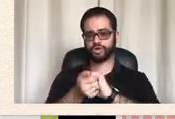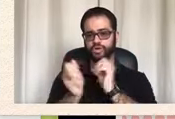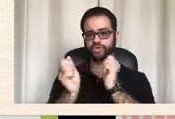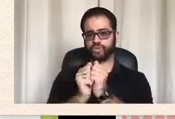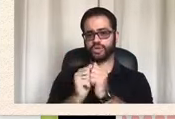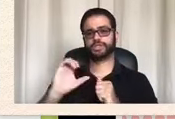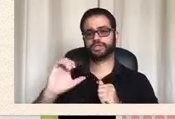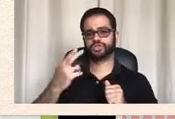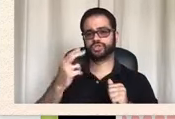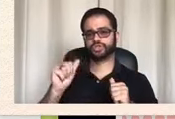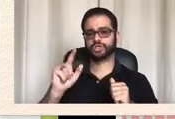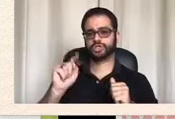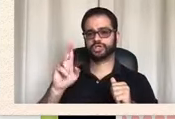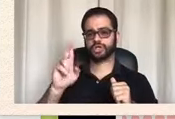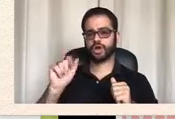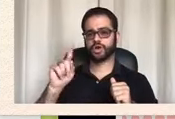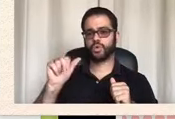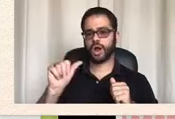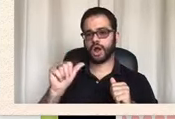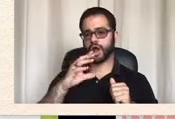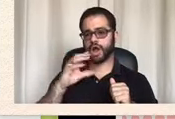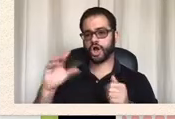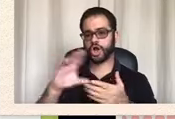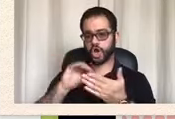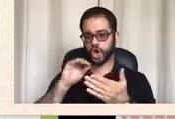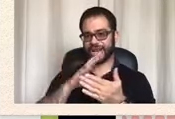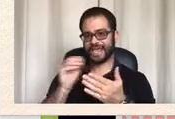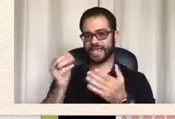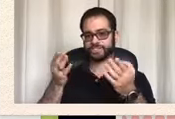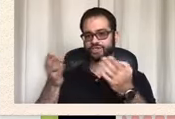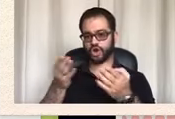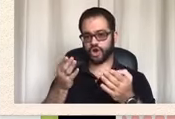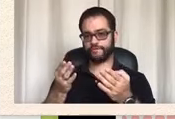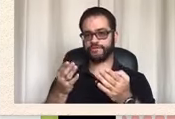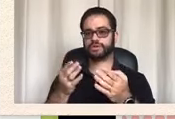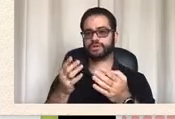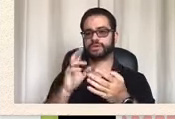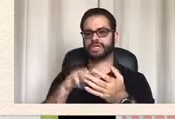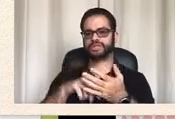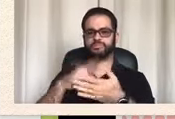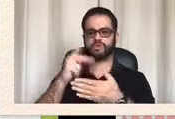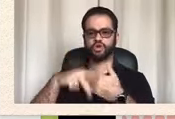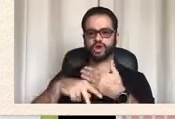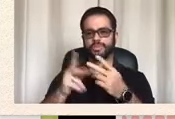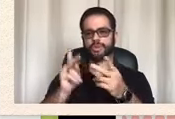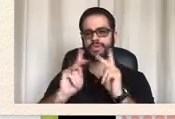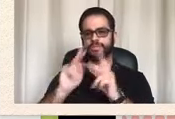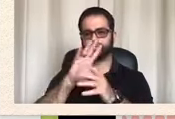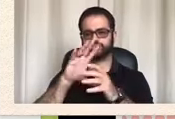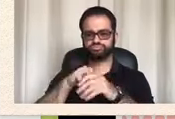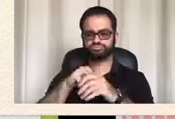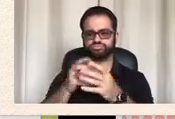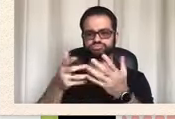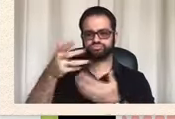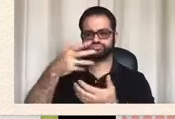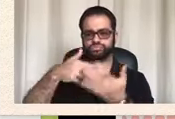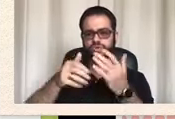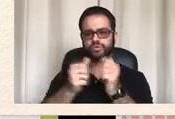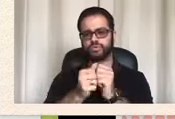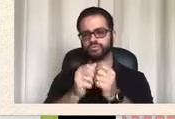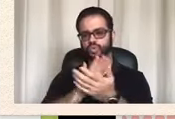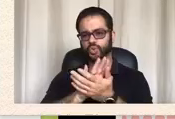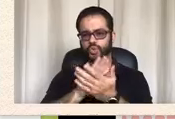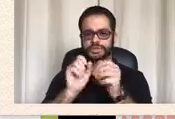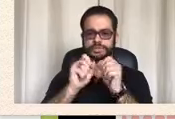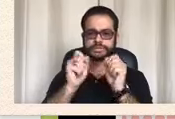and Serve, which is a program that people enter after they've aged out of the school system, and they work